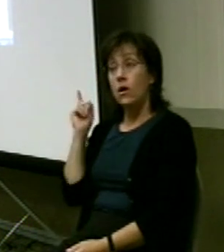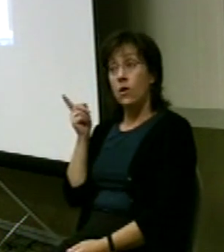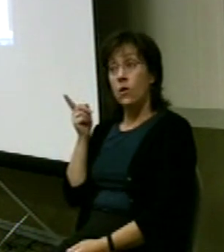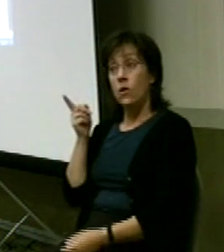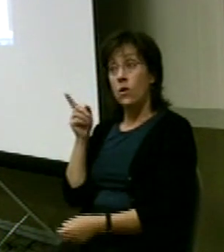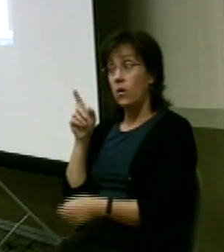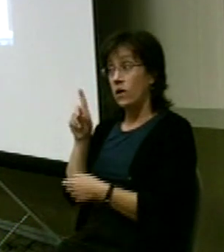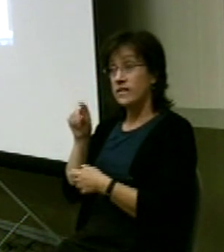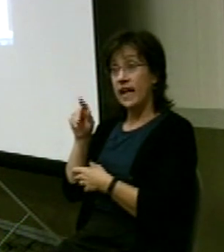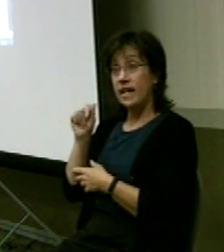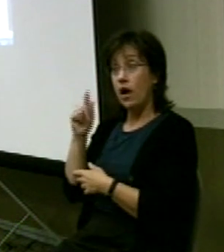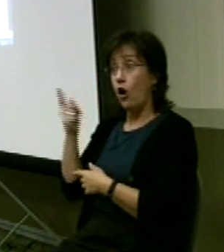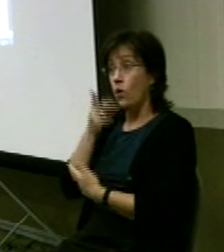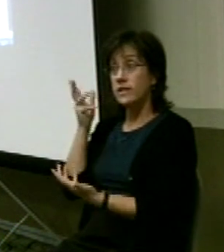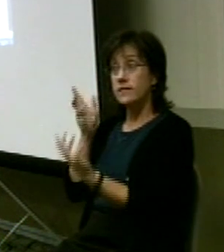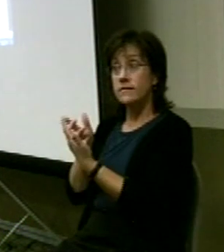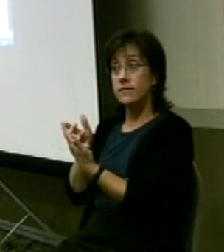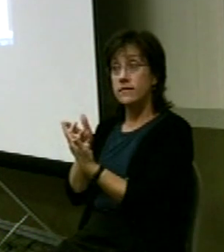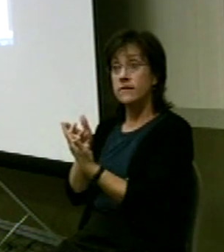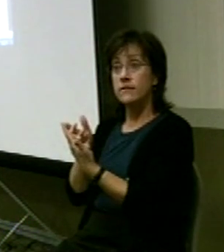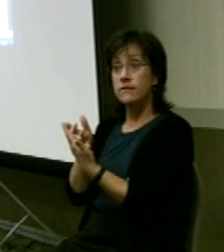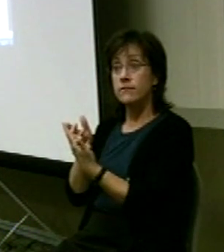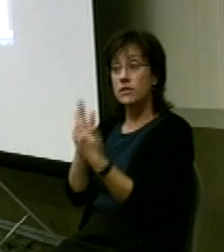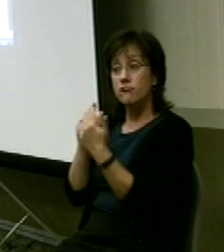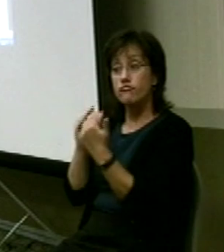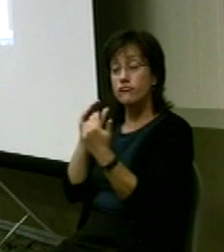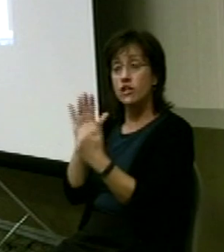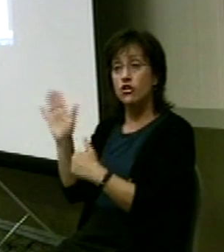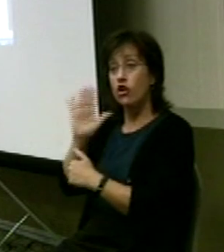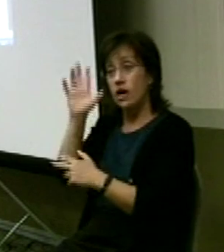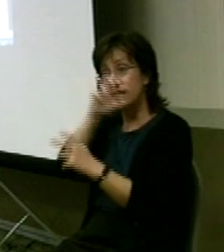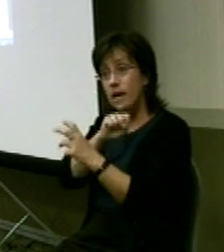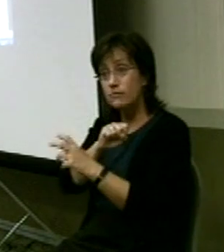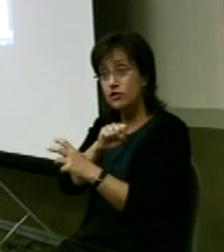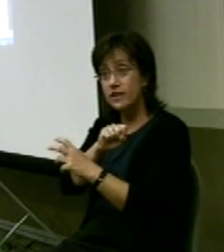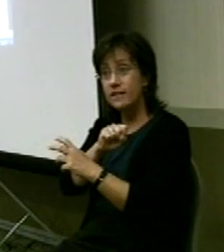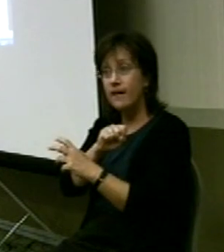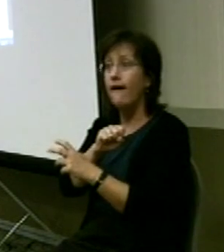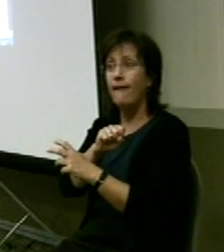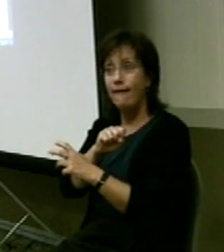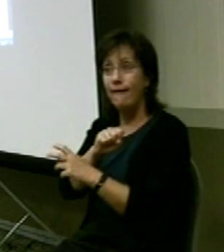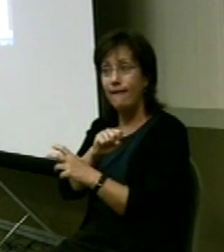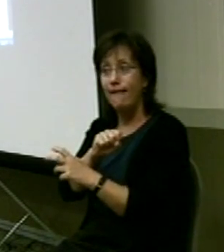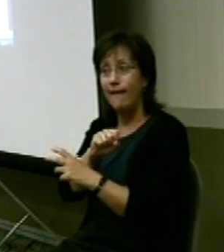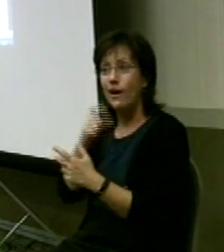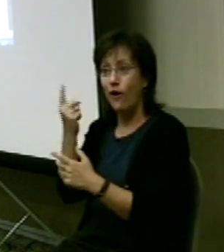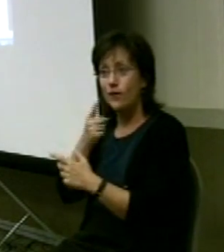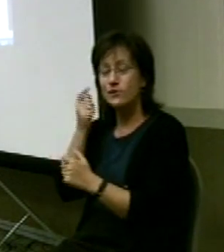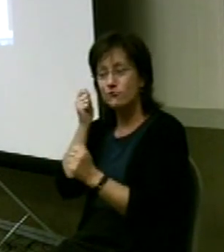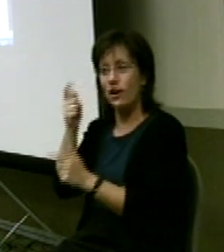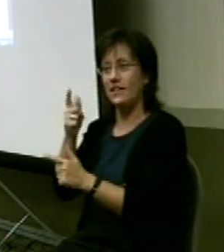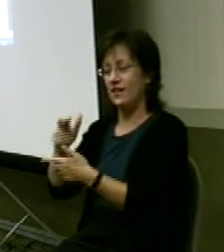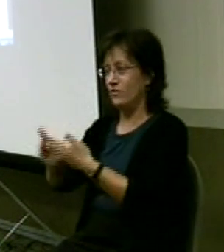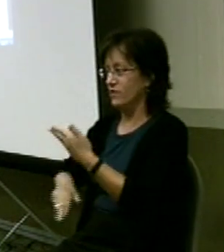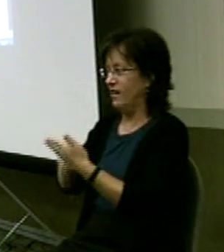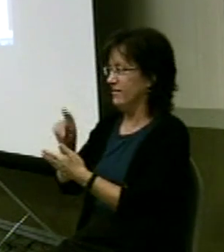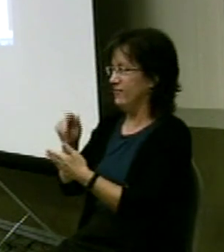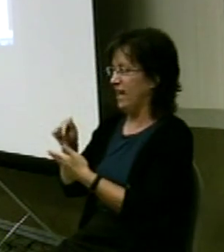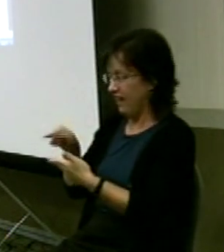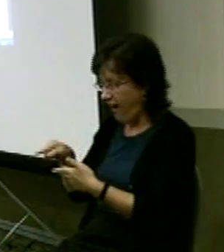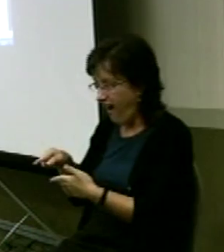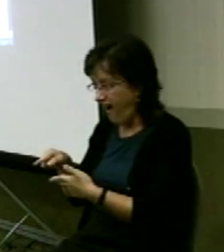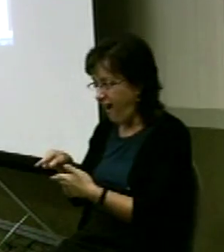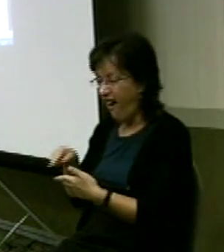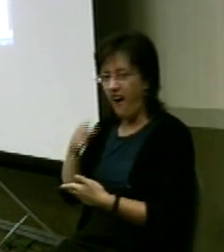Now, will this data always line up with your assumptions? Have you ever been surprised at the results of data